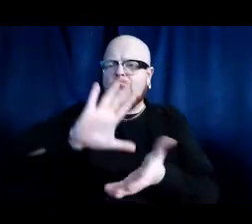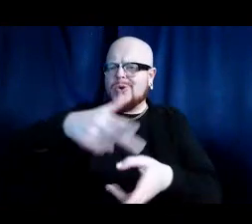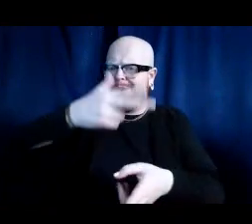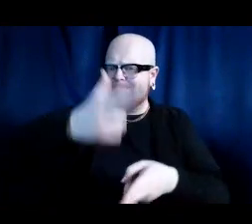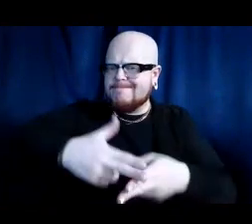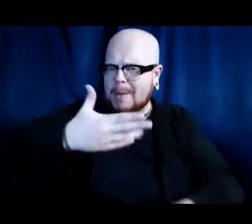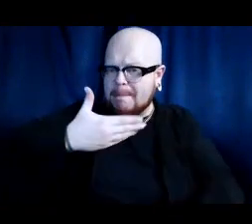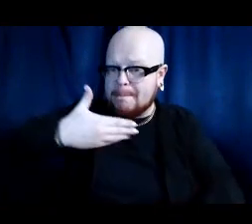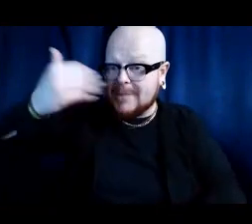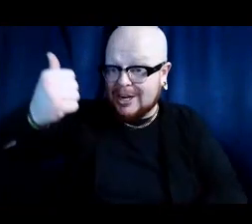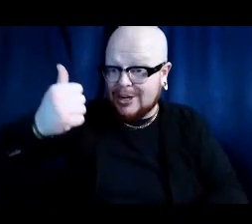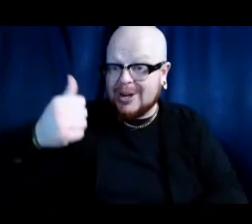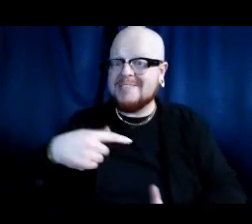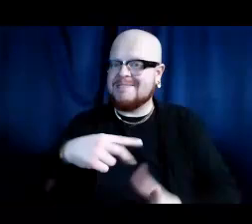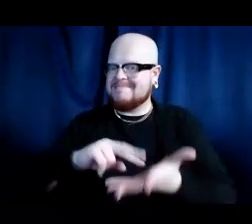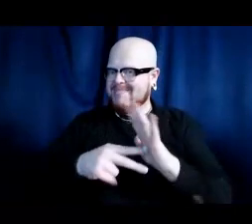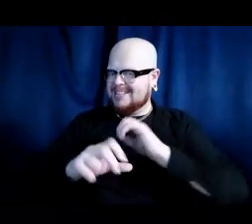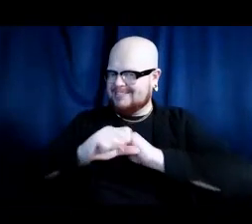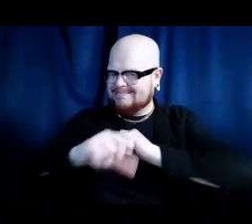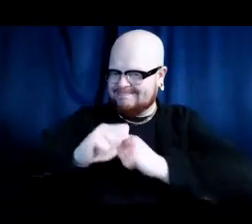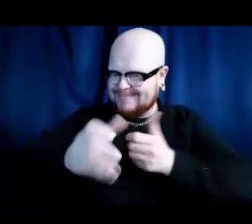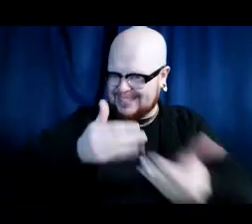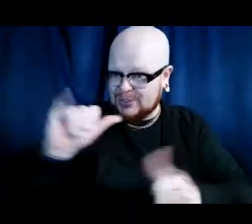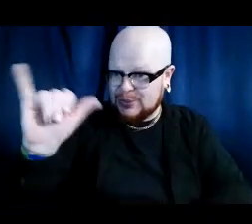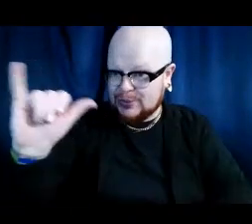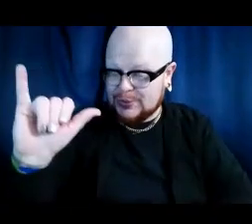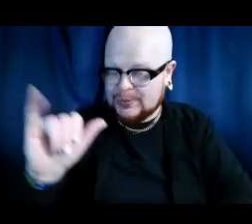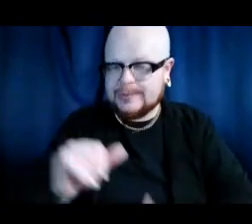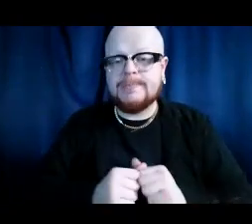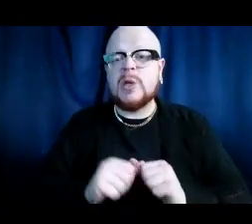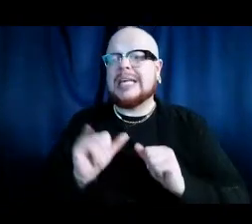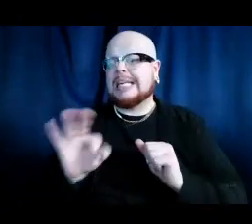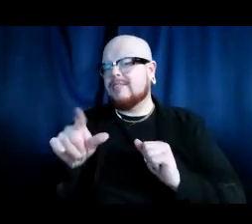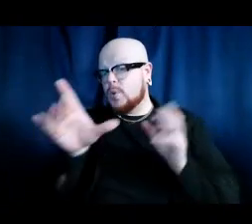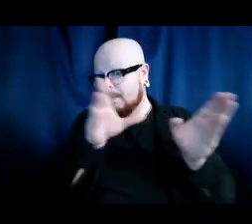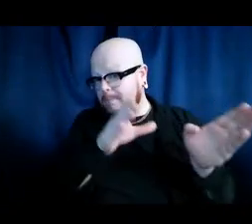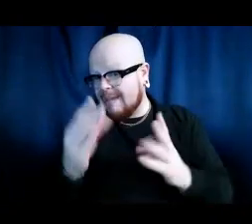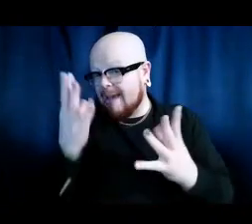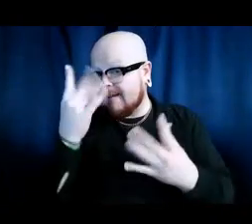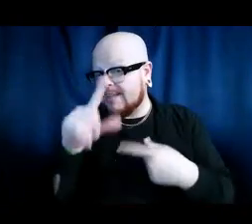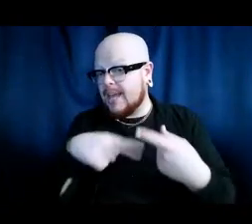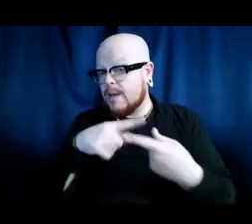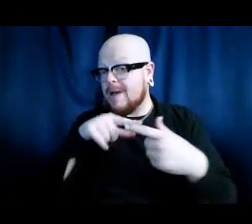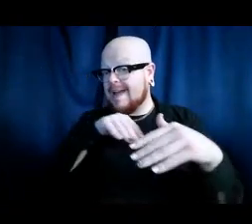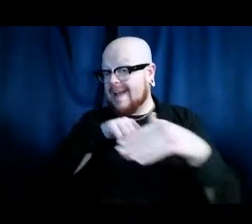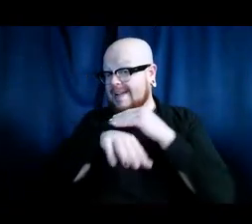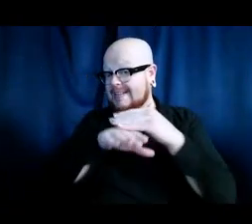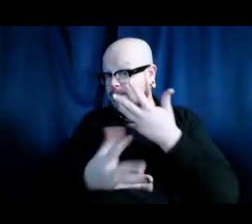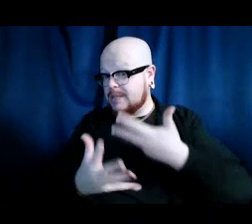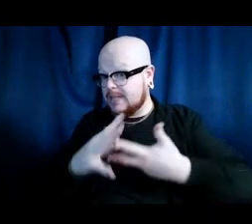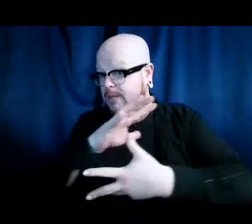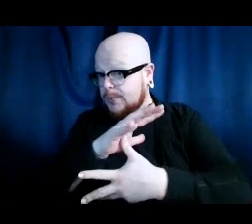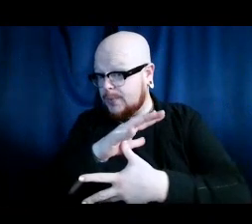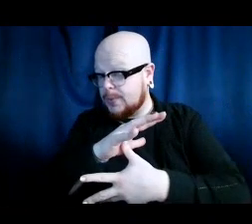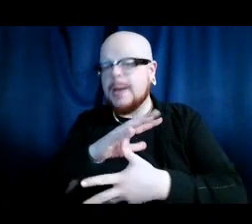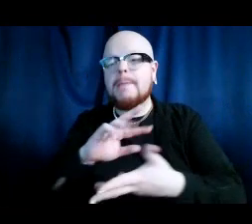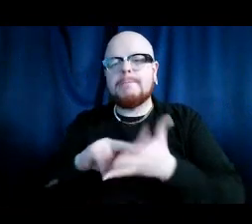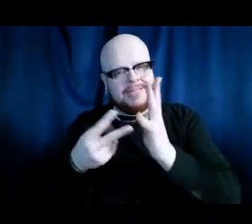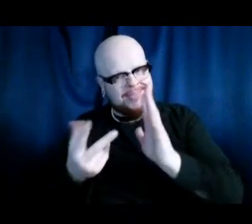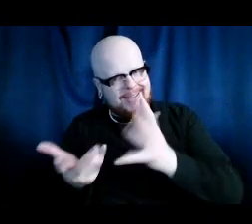your website with accessibility in mind, and these can include making accessibility a priority, knowing the